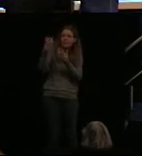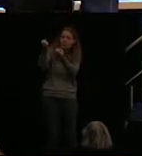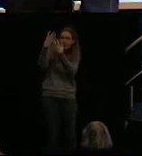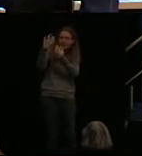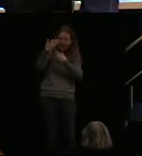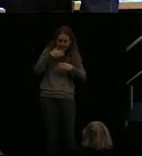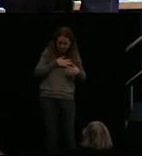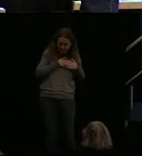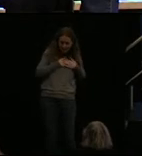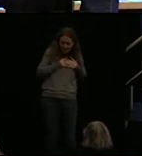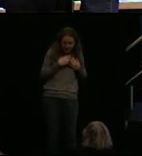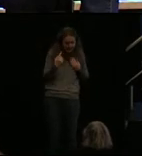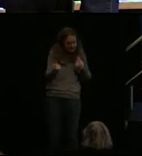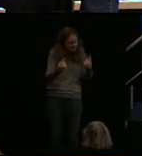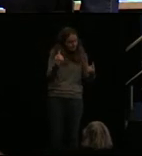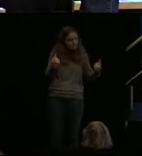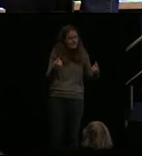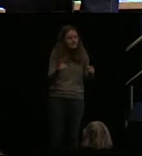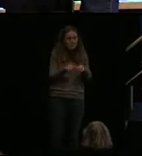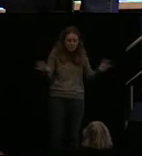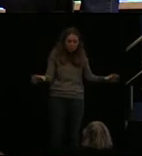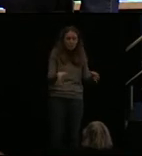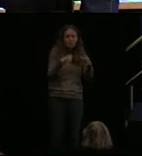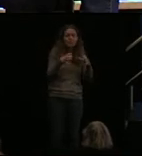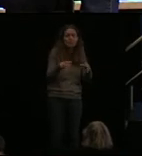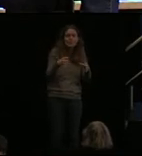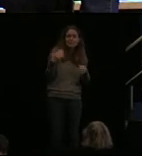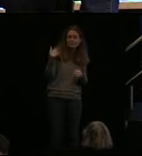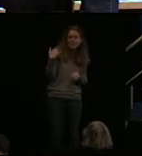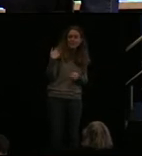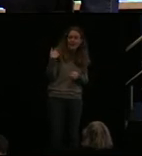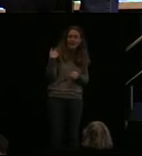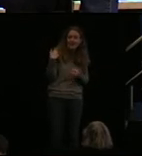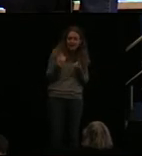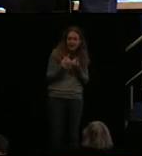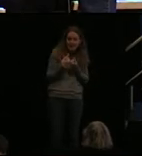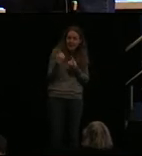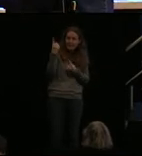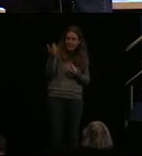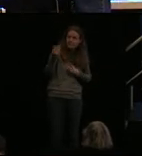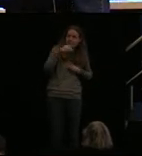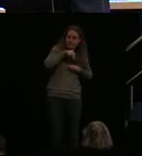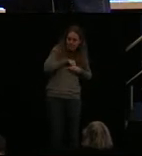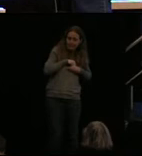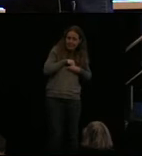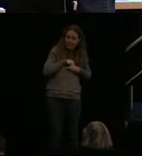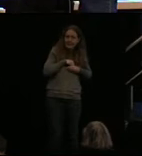our hearts as individuals and as a church, to remind us of the things that you put in us,